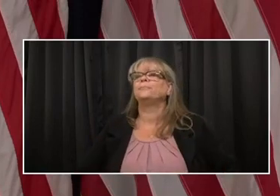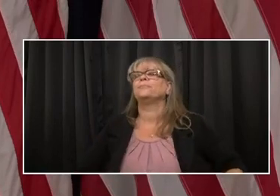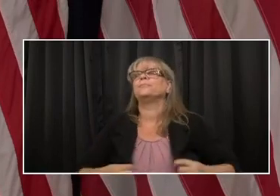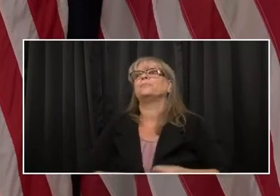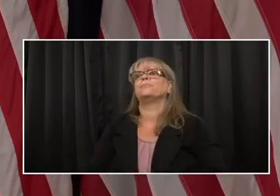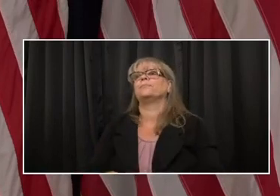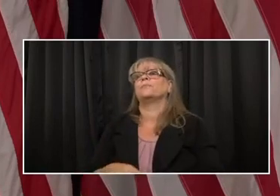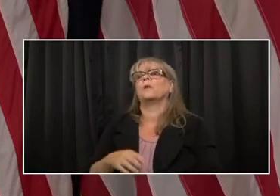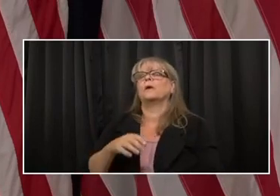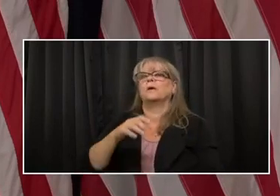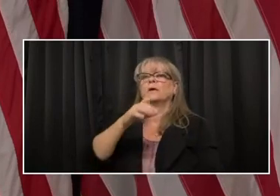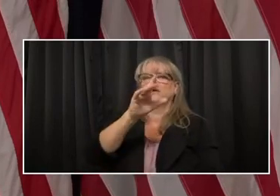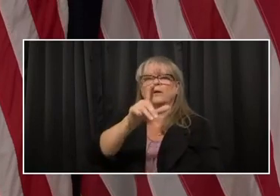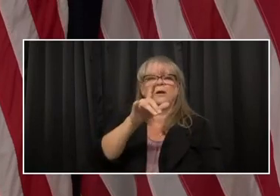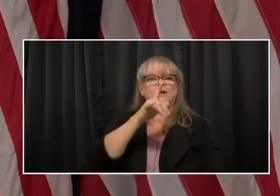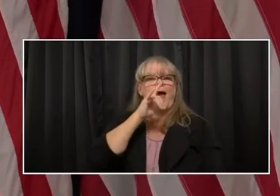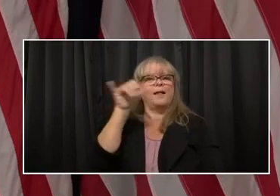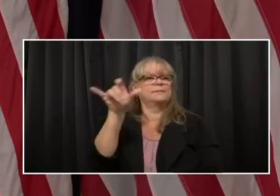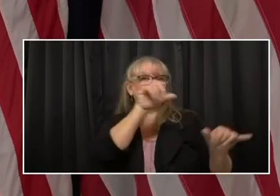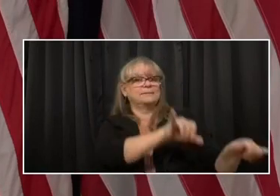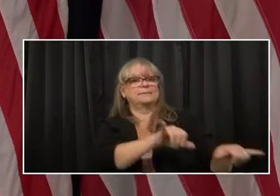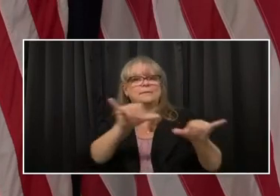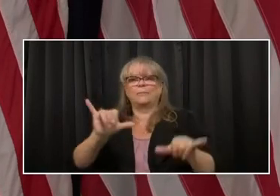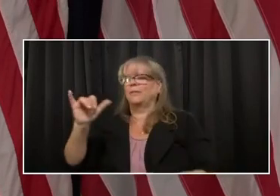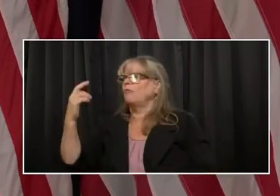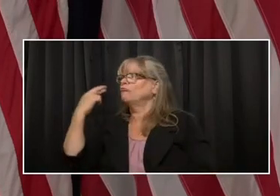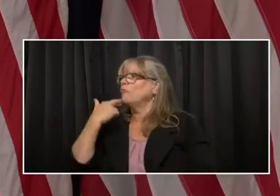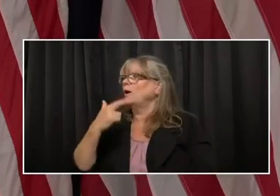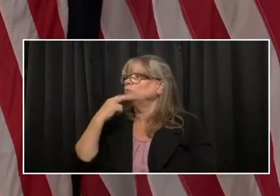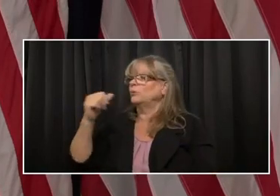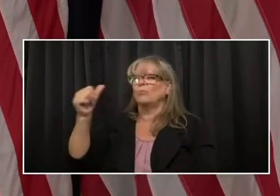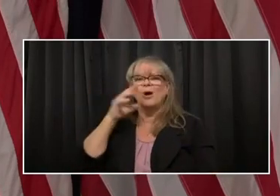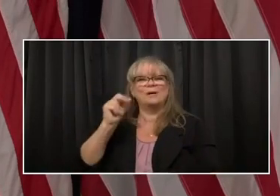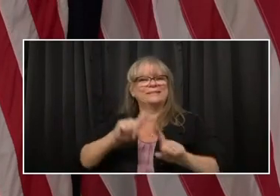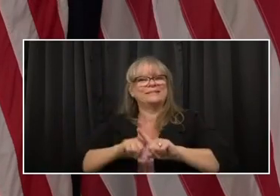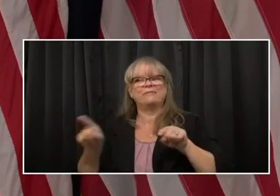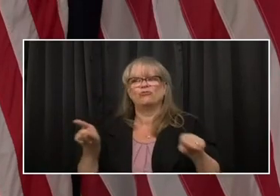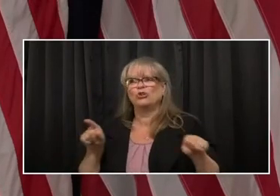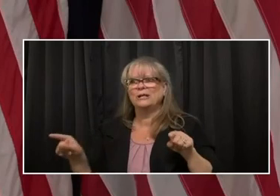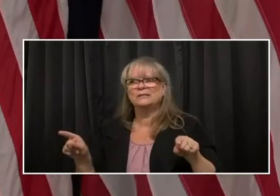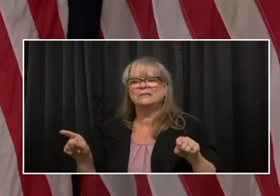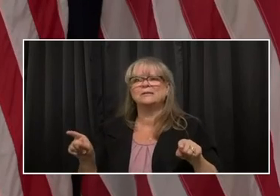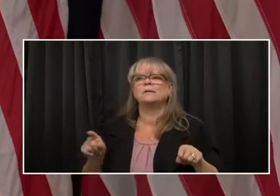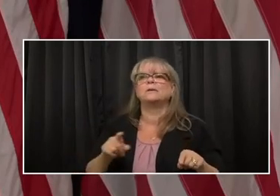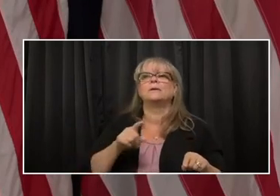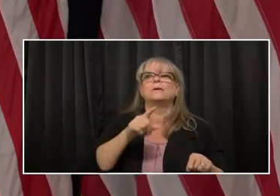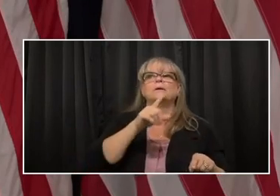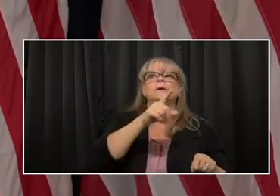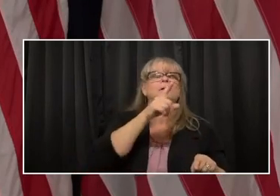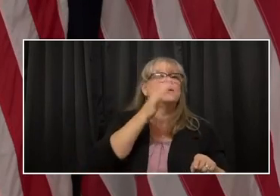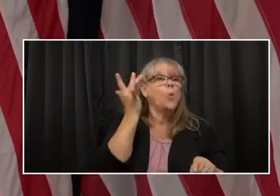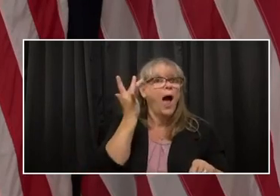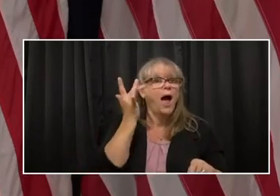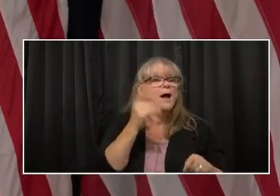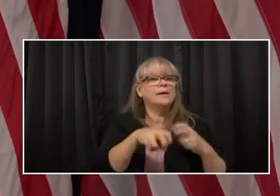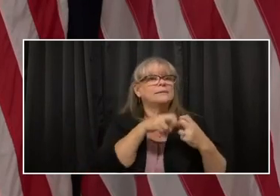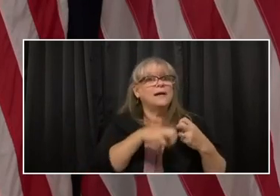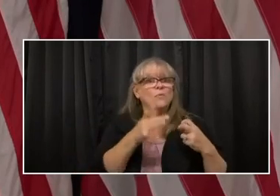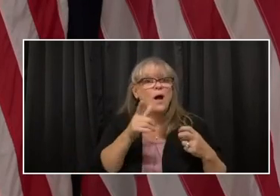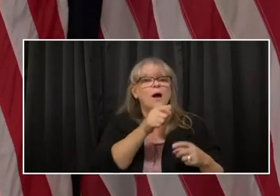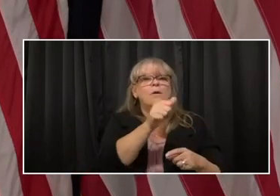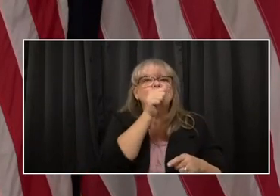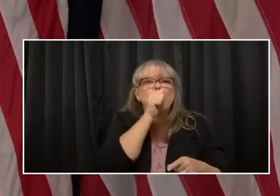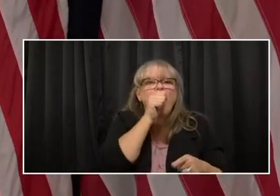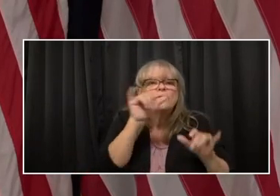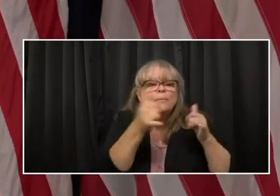bar and restaurant piece that's covered under this order. It's the more difficult piece of private parties and events. It's people having house parties with